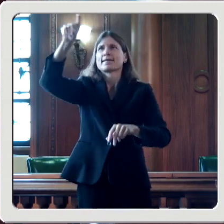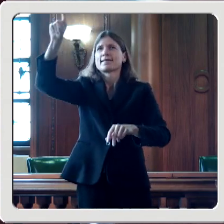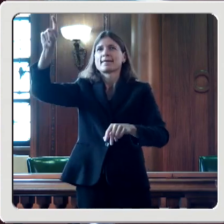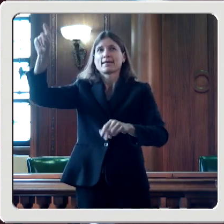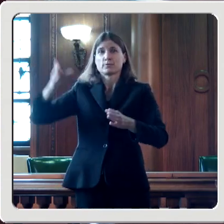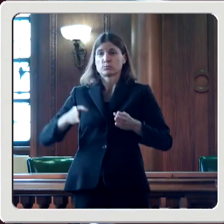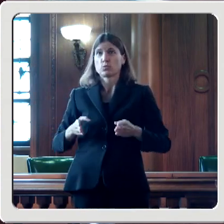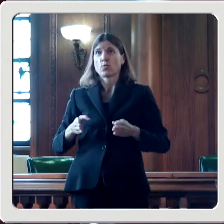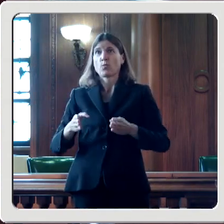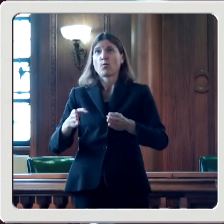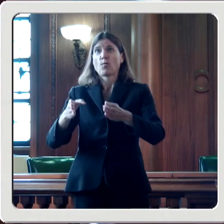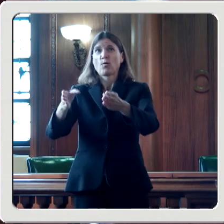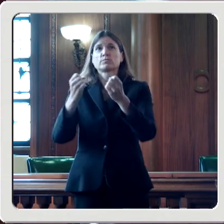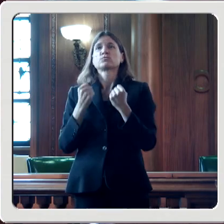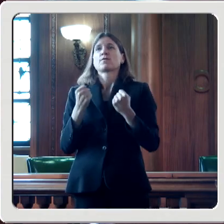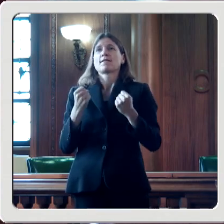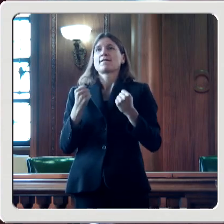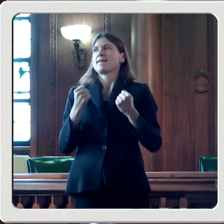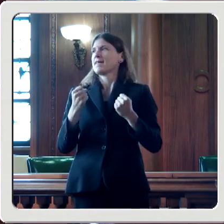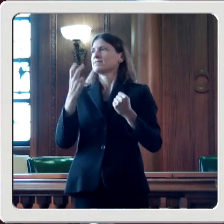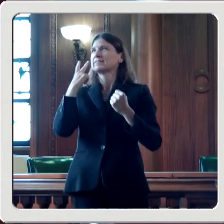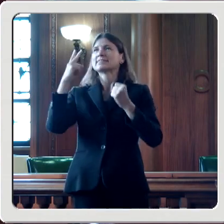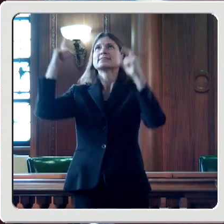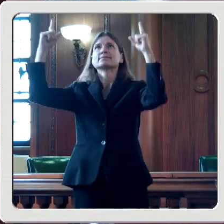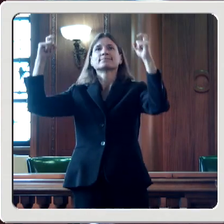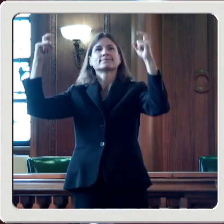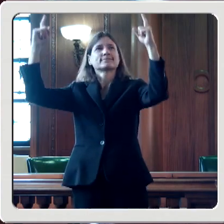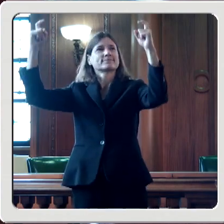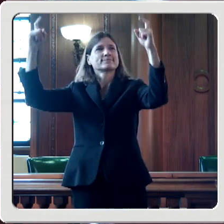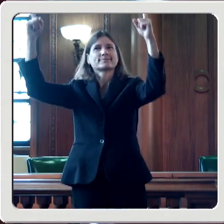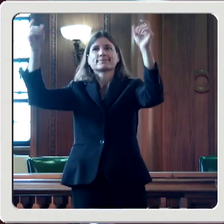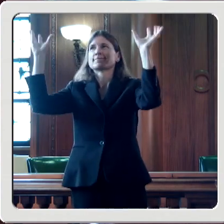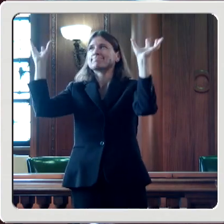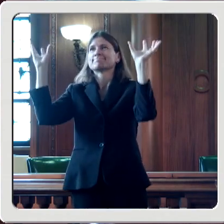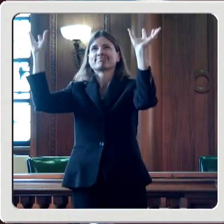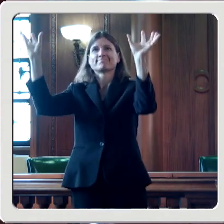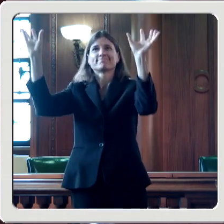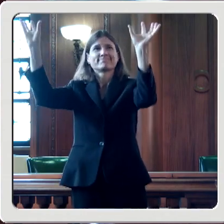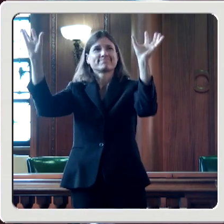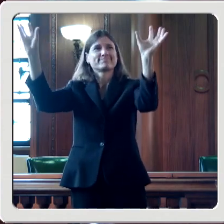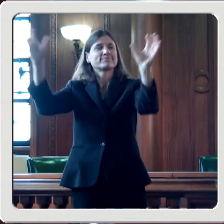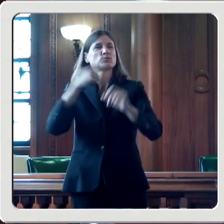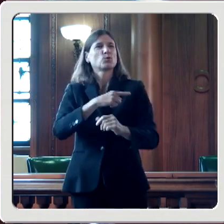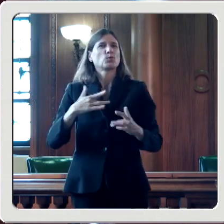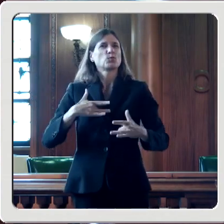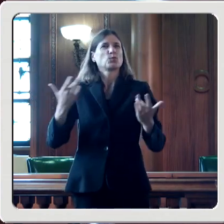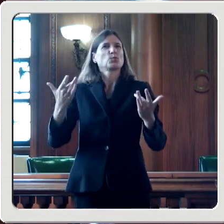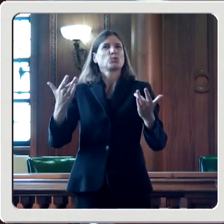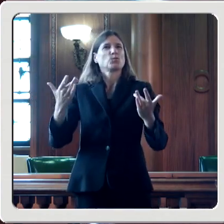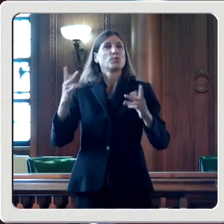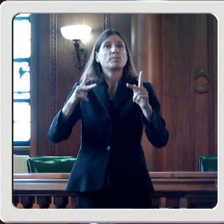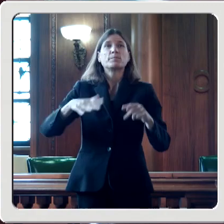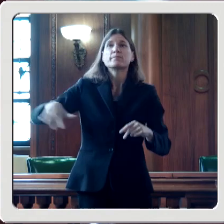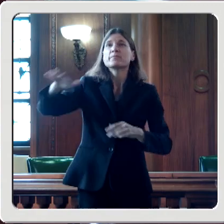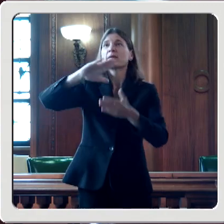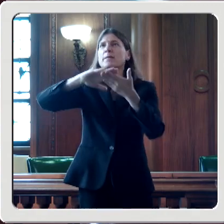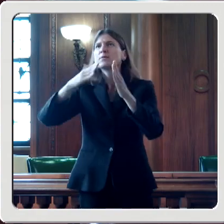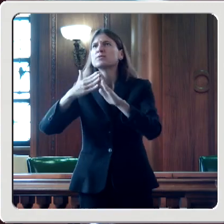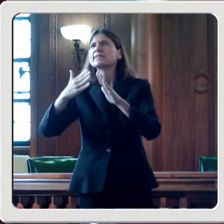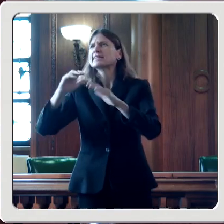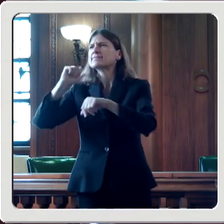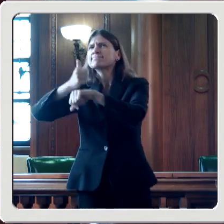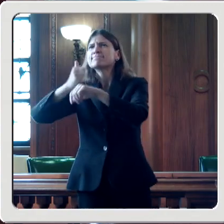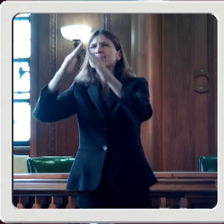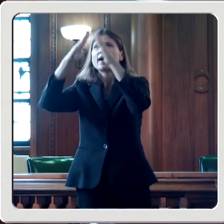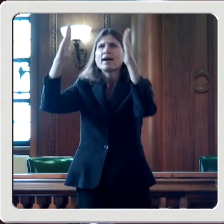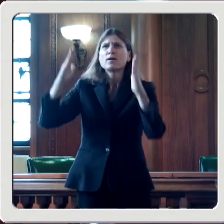Orchard Main Street area, and they absolutely fantastic. They're well kept, and it's just a very welcoming. So many